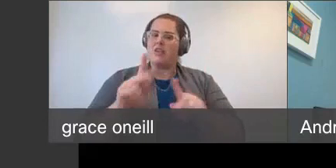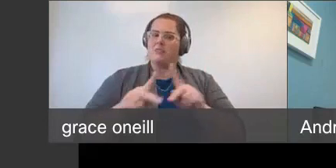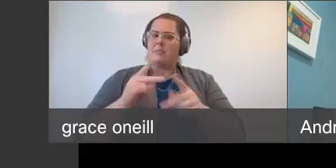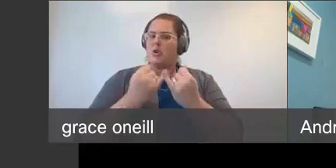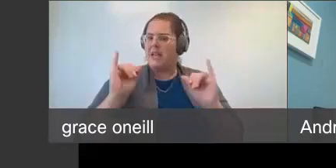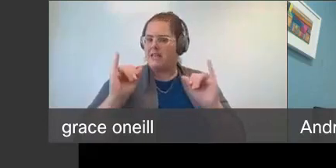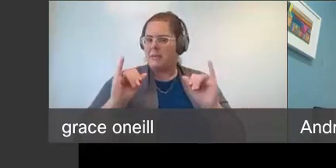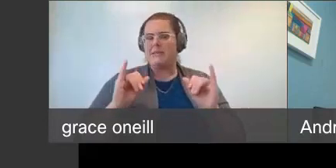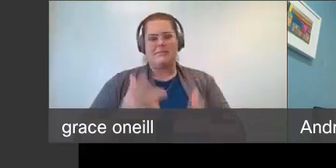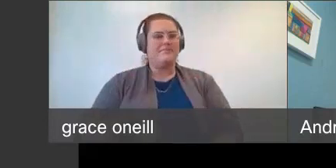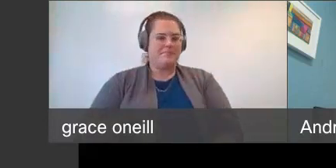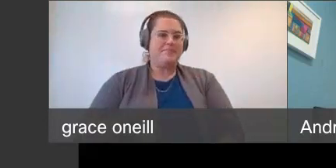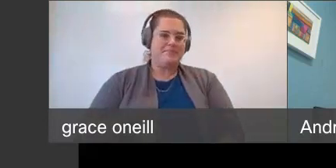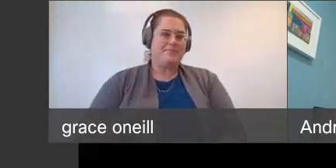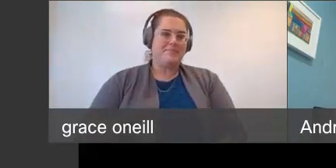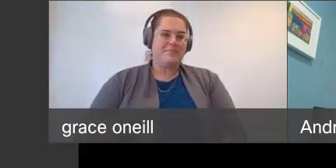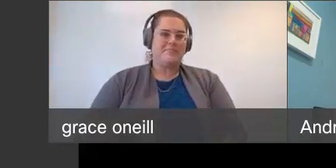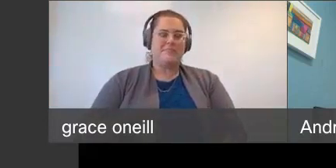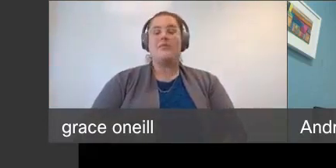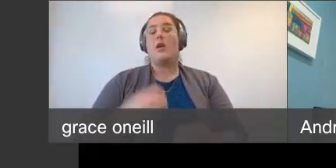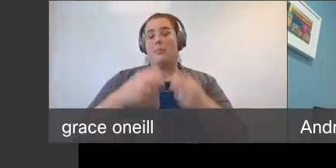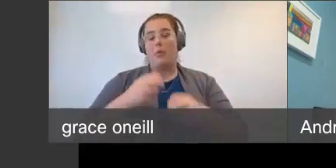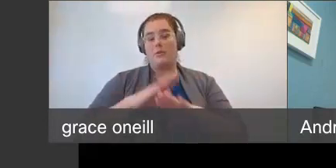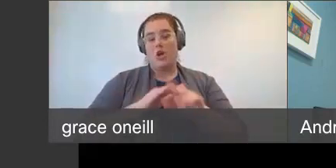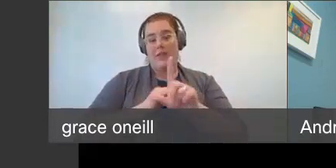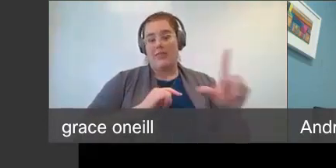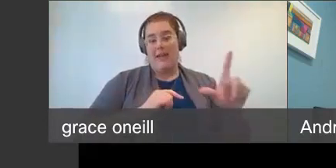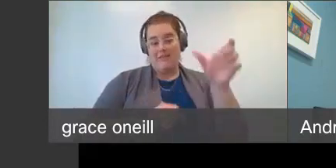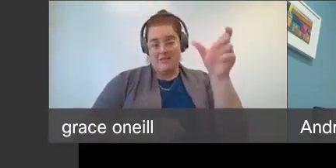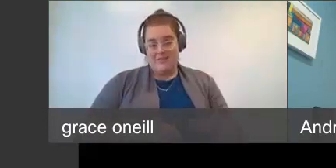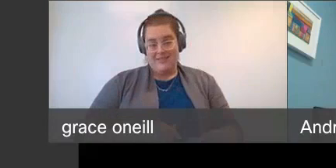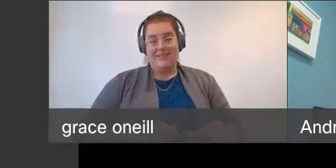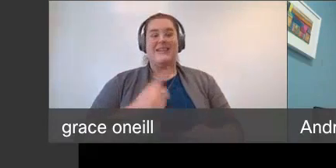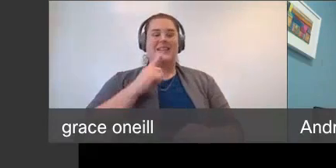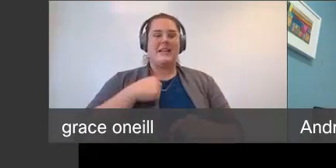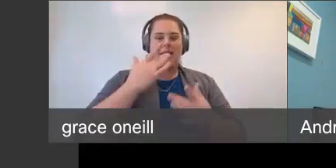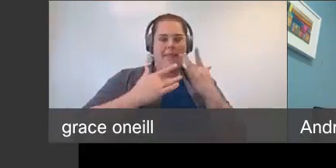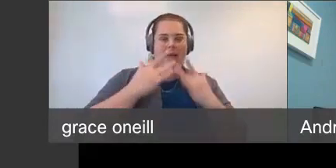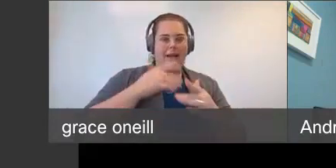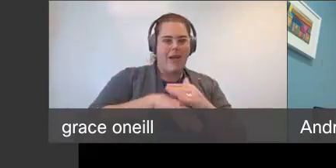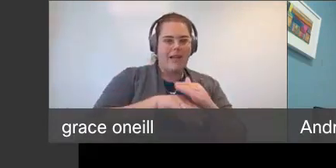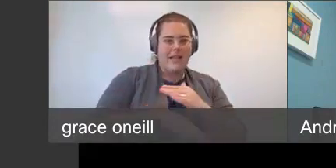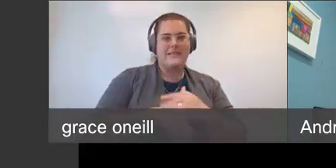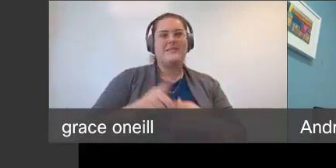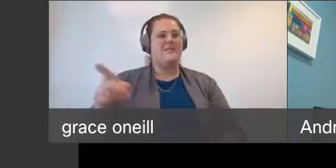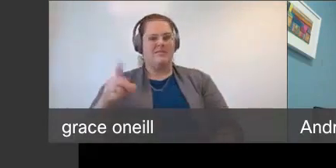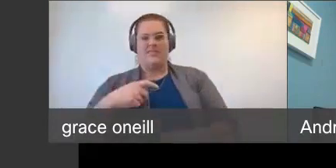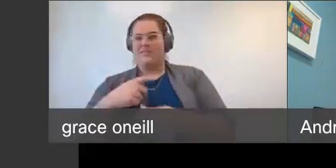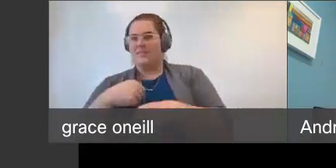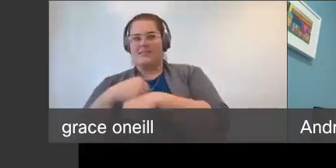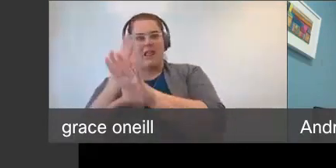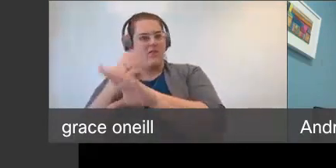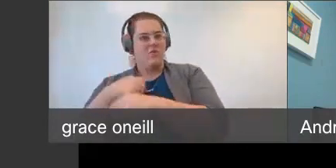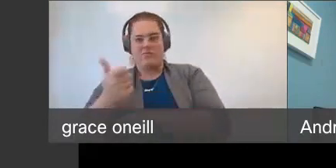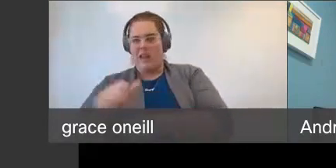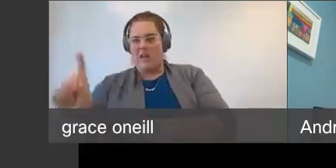On the left are the problems. As I mentioned, lack of access. There are no geographic impediments to what we do. The suboptimal care, all of our doctors, as I